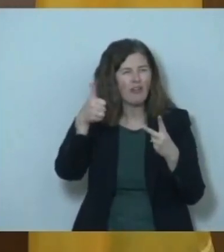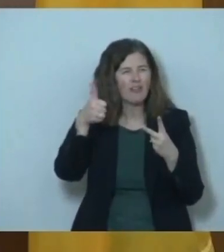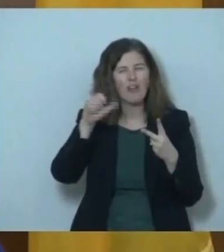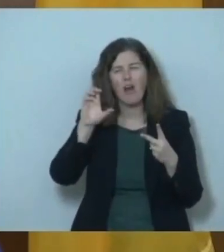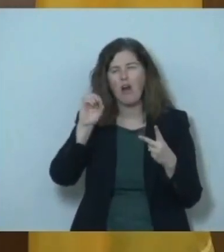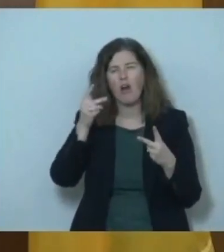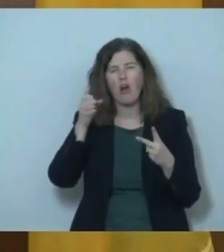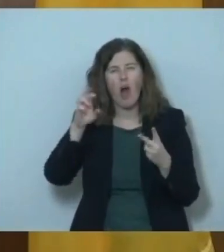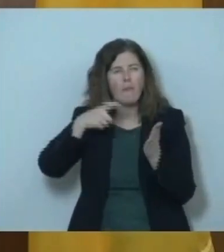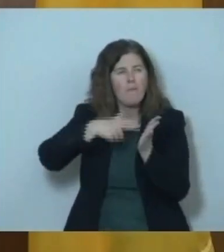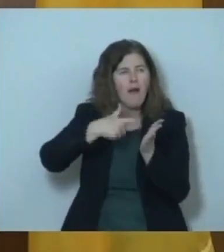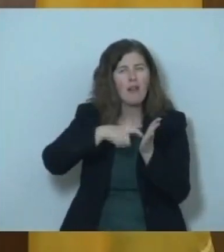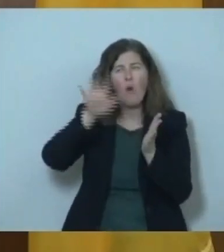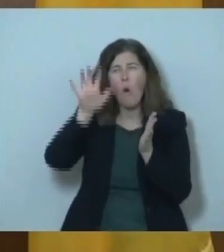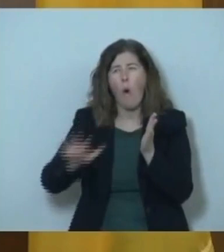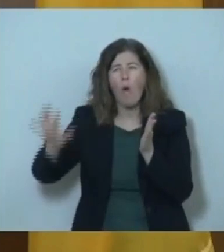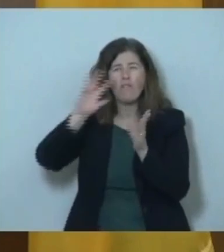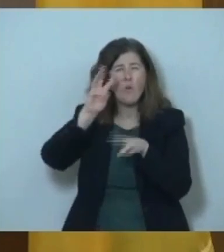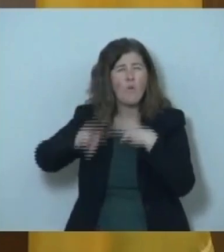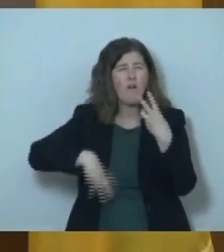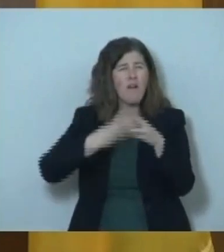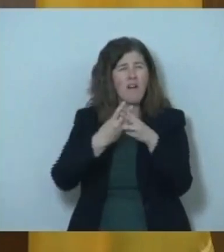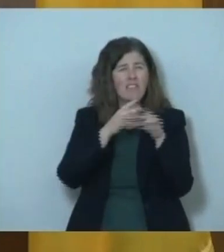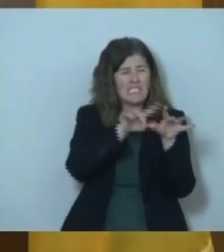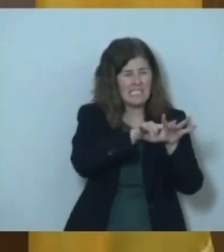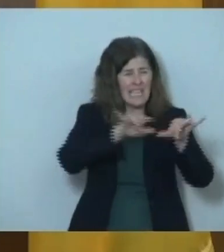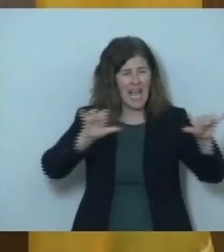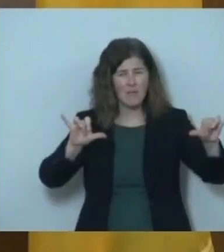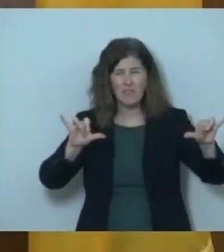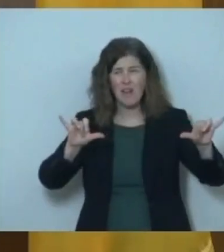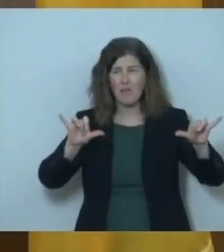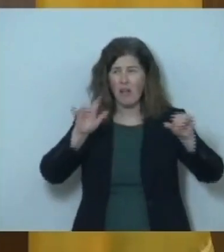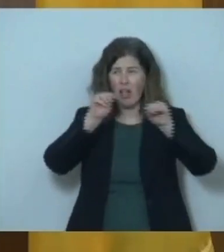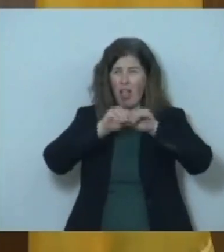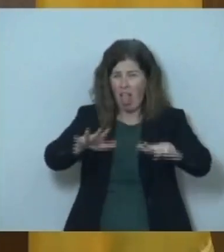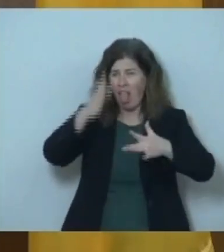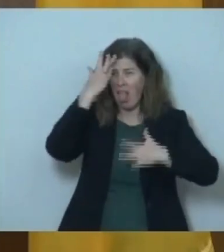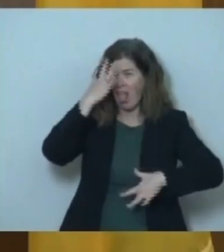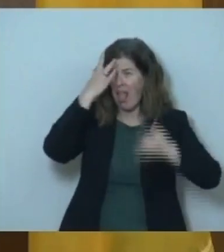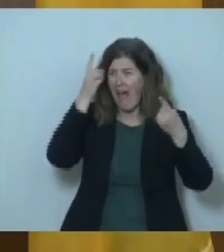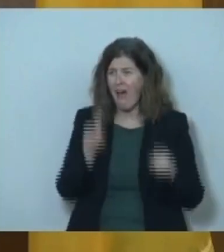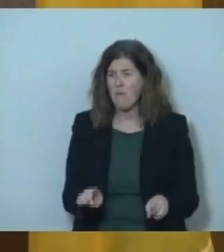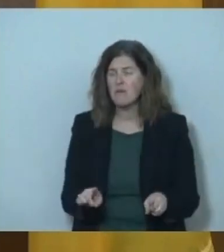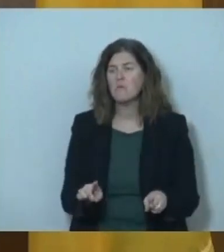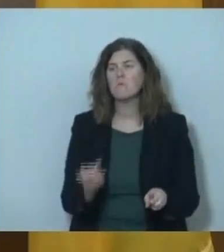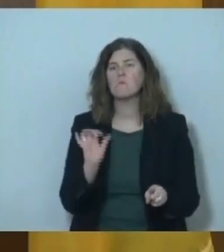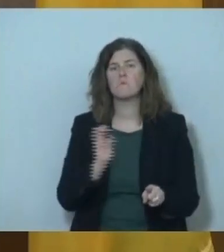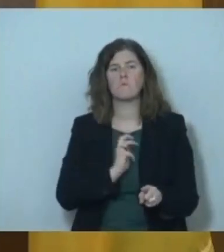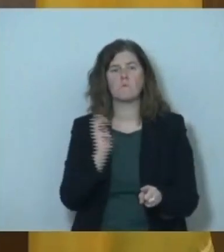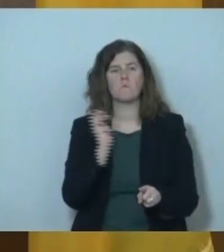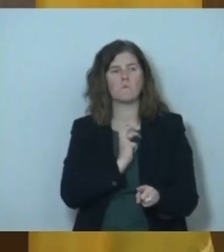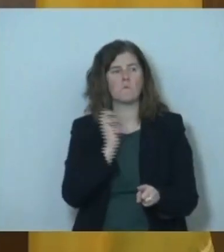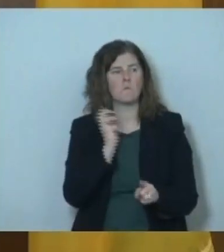mining, worldwide issues at the same time there's a pandemic have created incredible